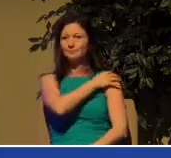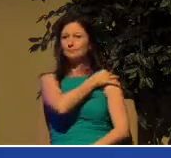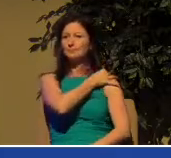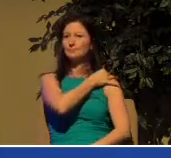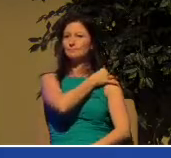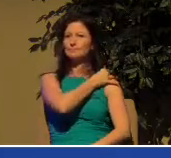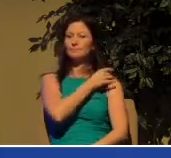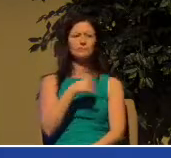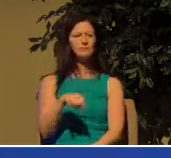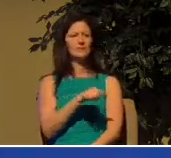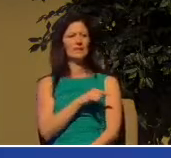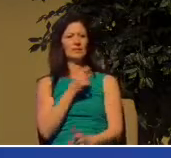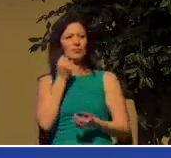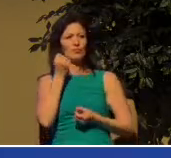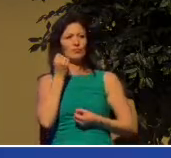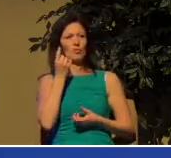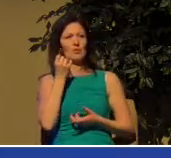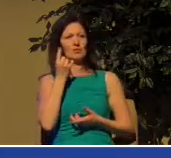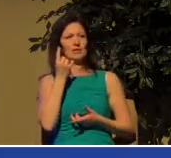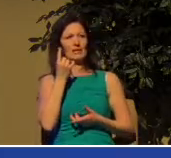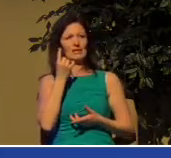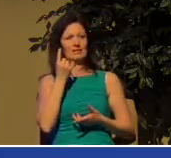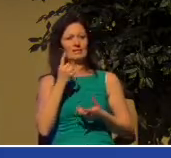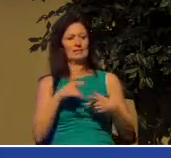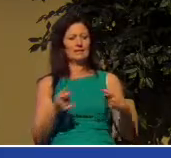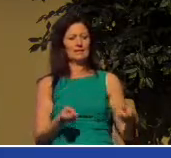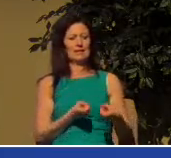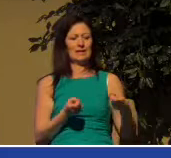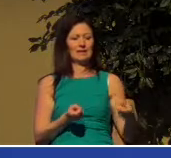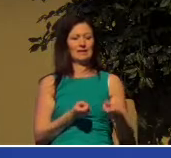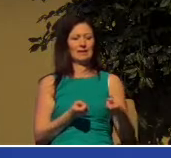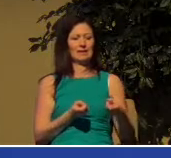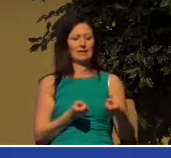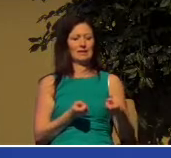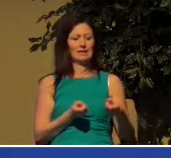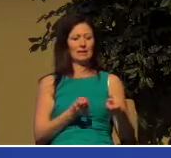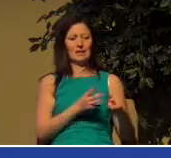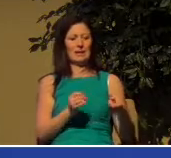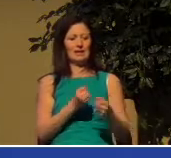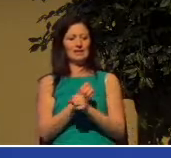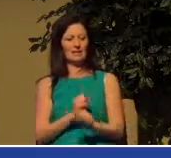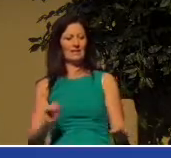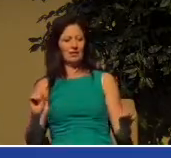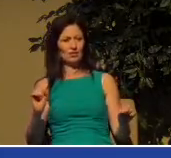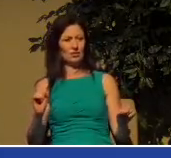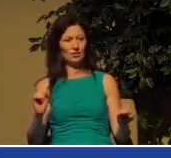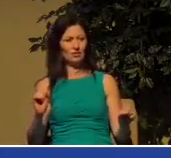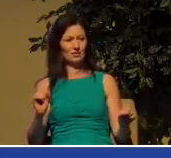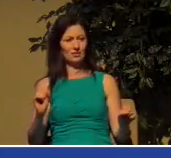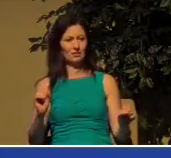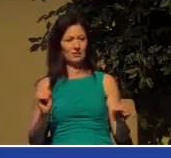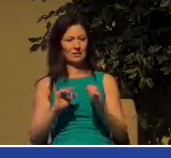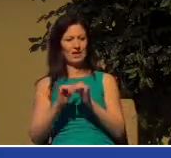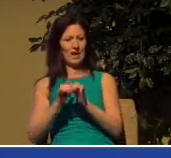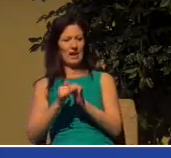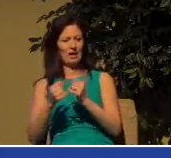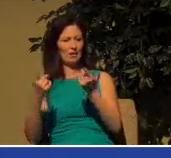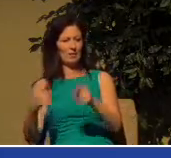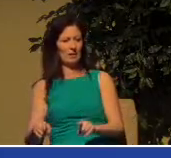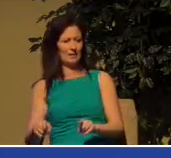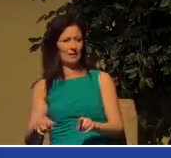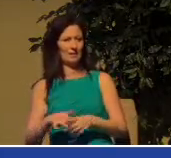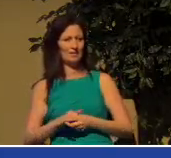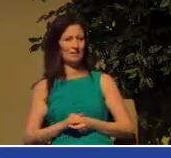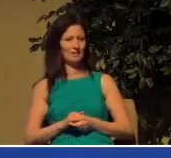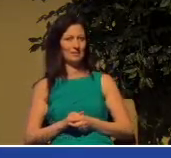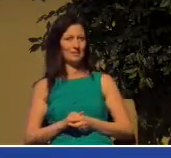the nature of salvation, they also misunderstood the means by what salvation would come. Well,